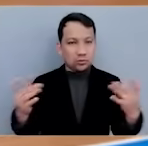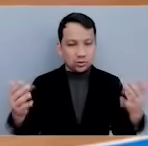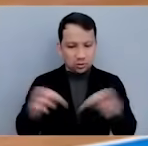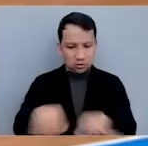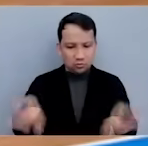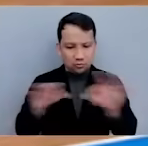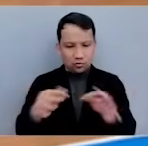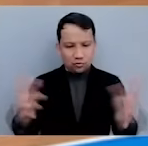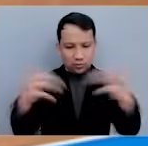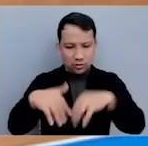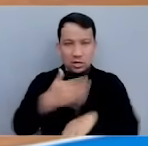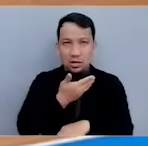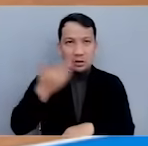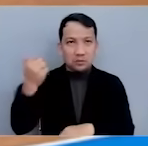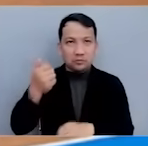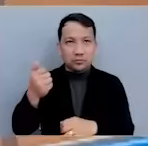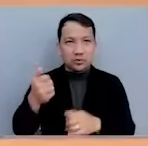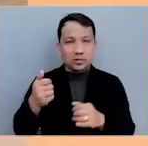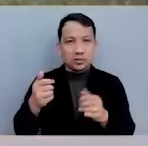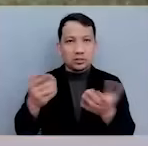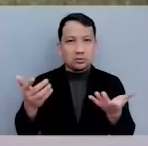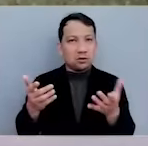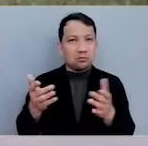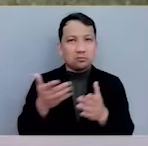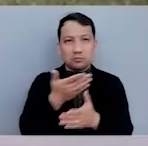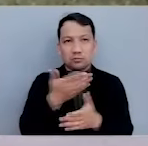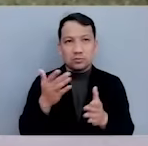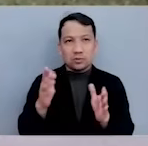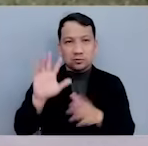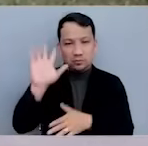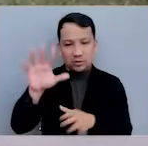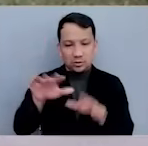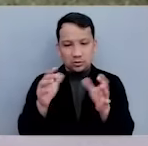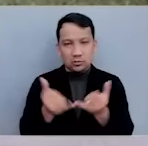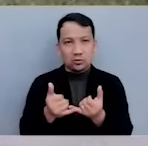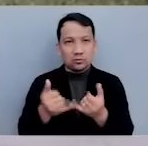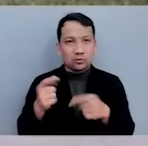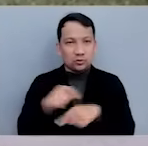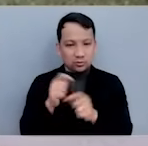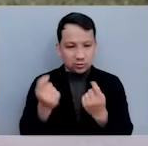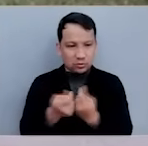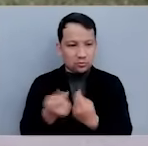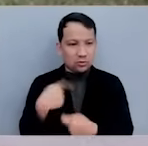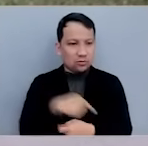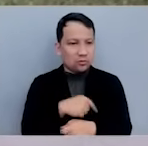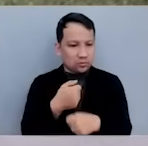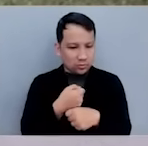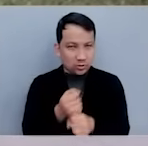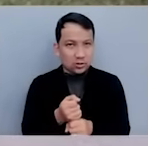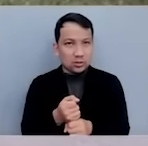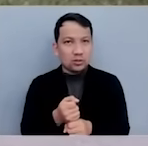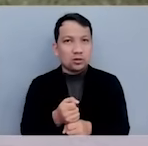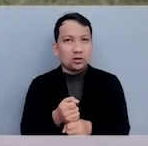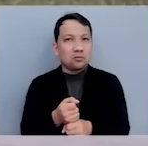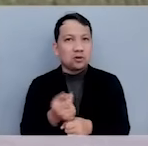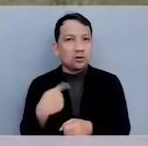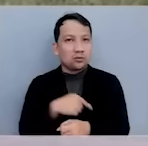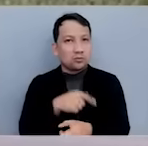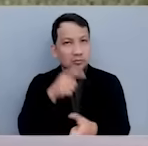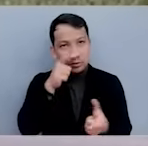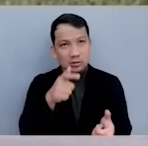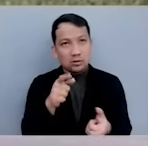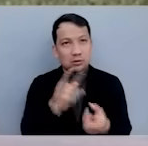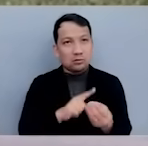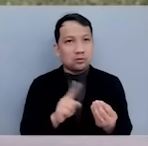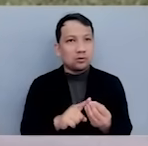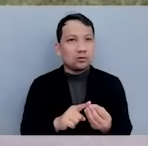bansa ng best of the best basketball squads. And then I think when we were looking at how we would create huge impact for the FIBA